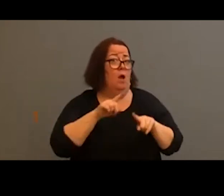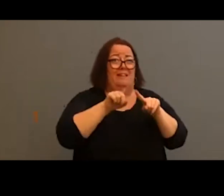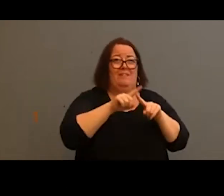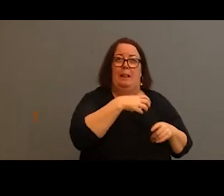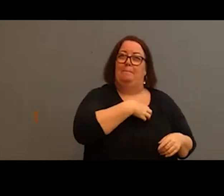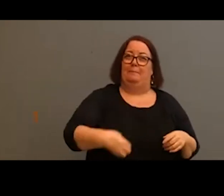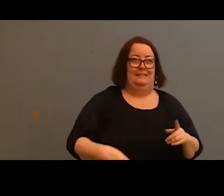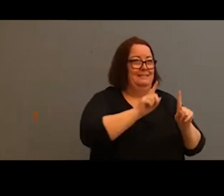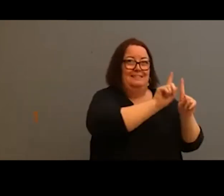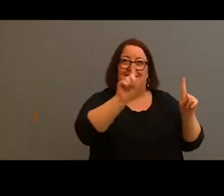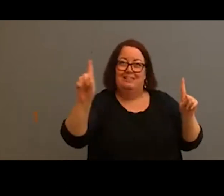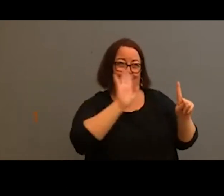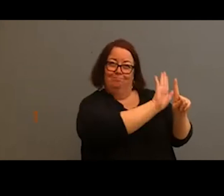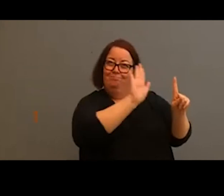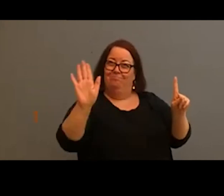and so on.